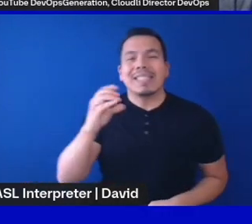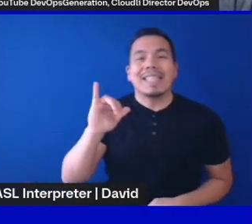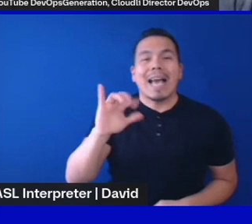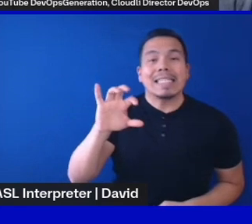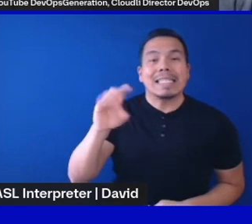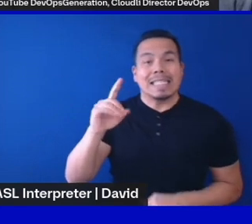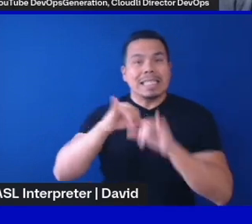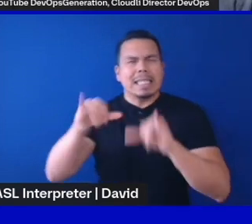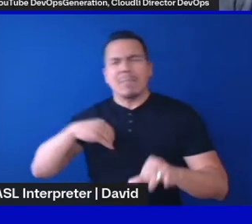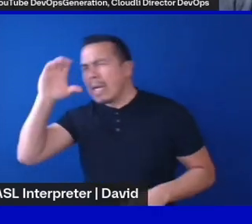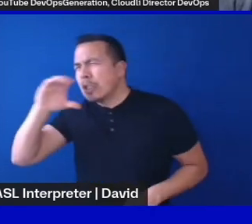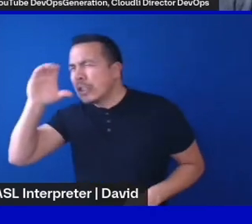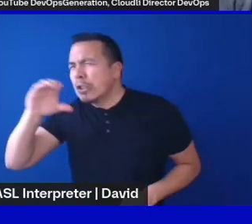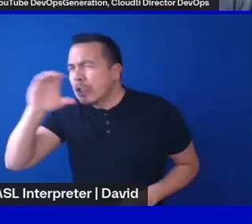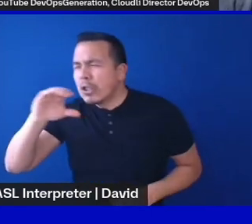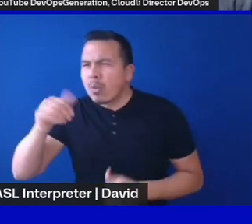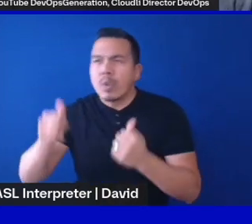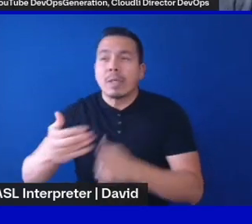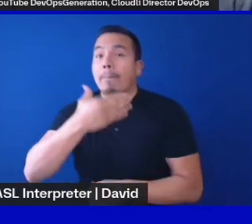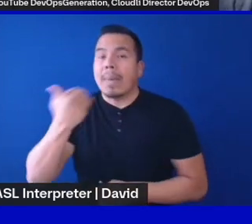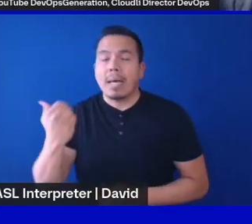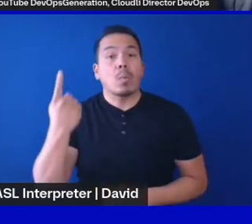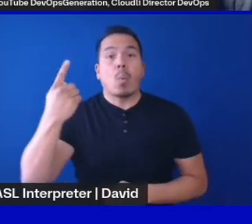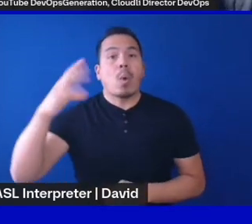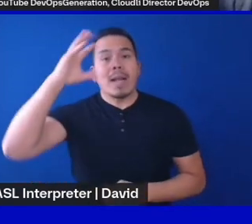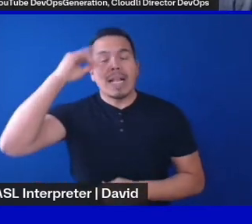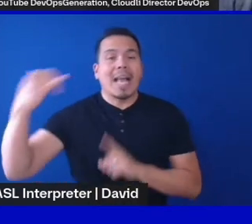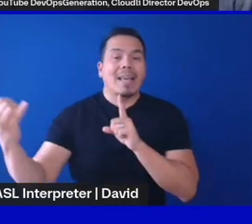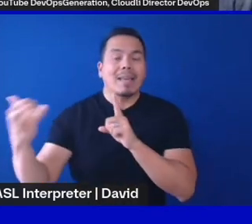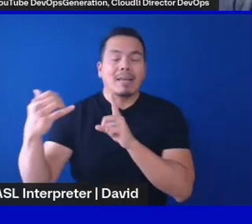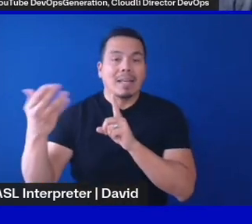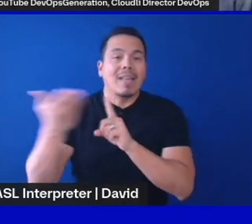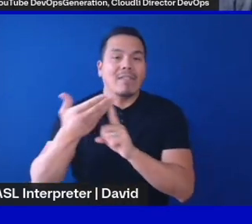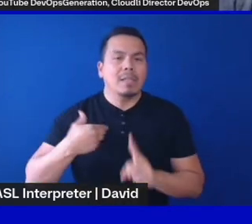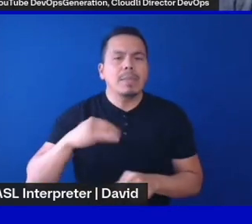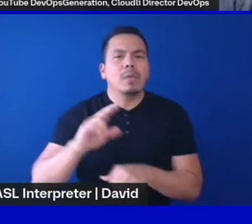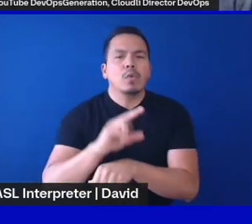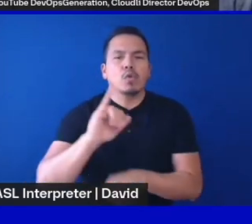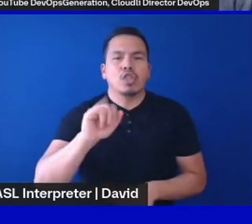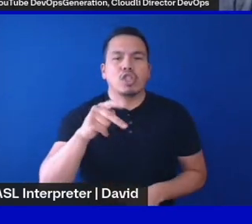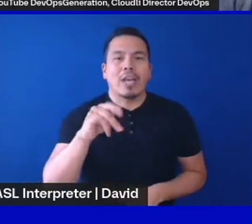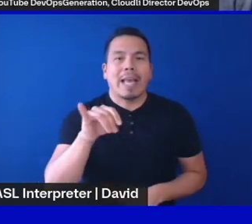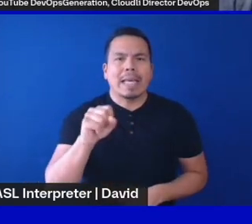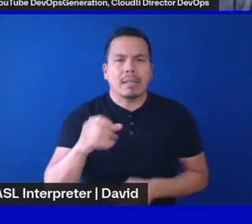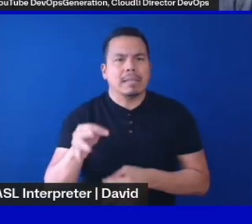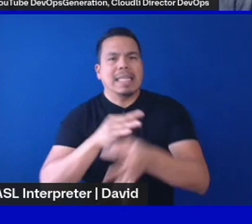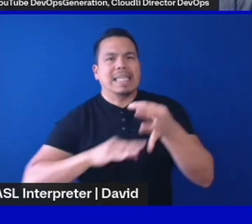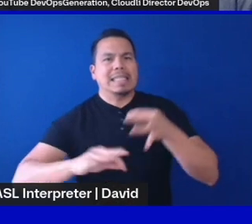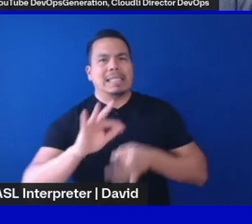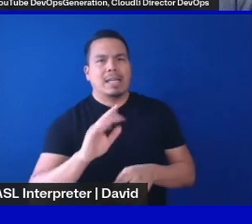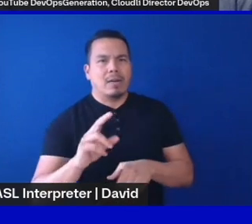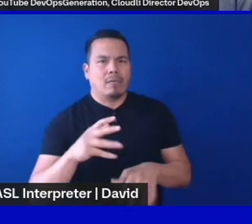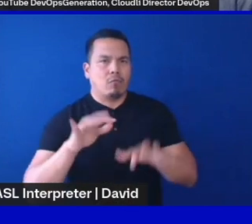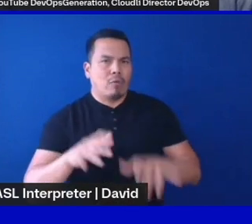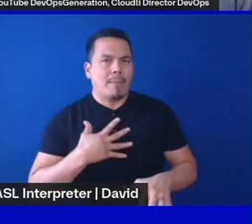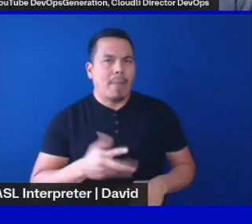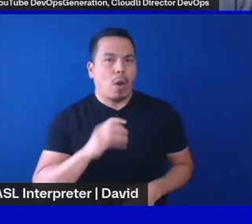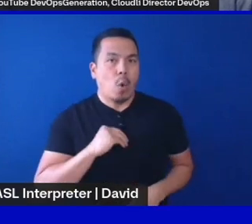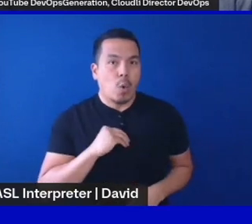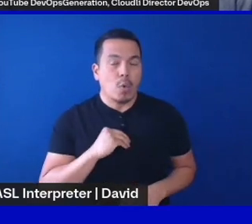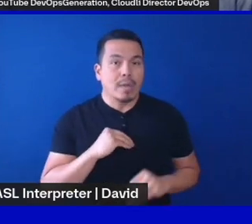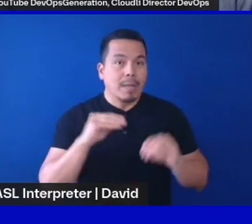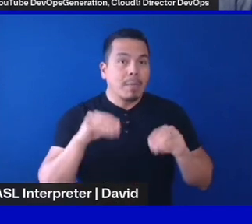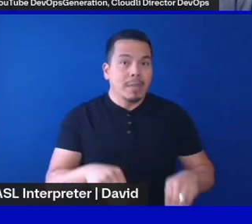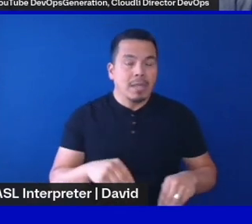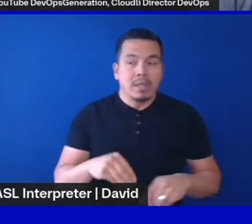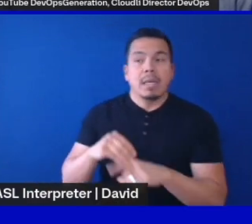one of the guys I was working with convinced me to use Jenkins instead of writing my own implementation. You know who you are. Thank you. He graciously